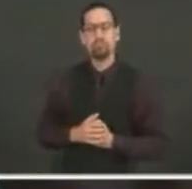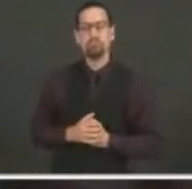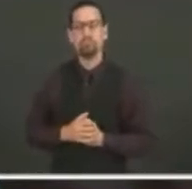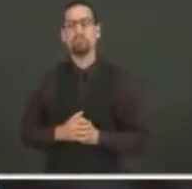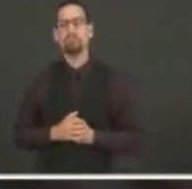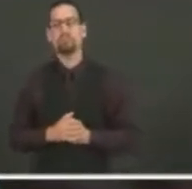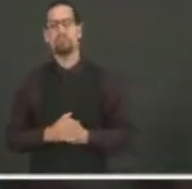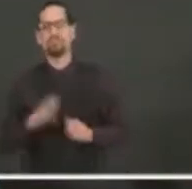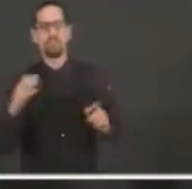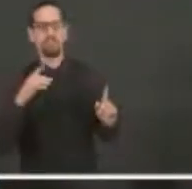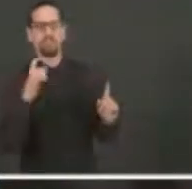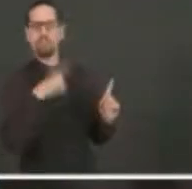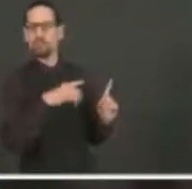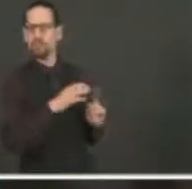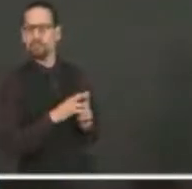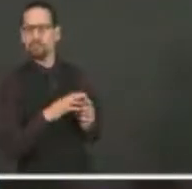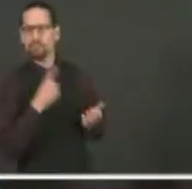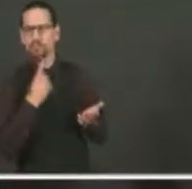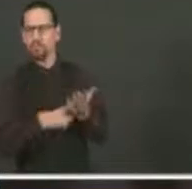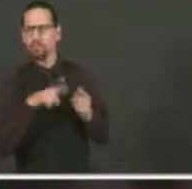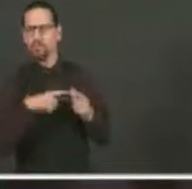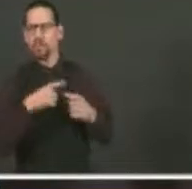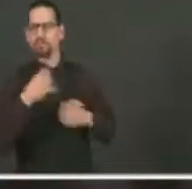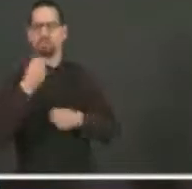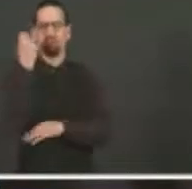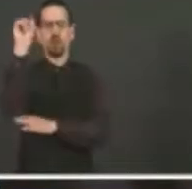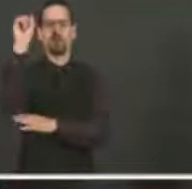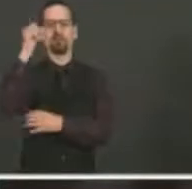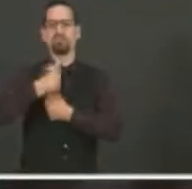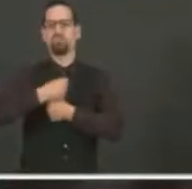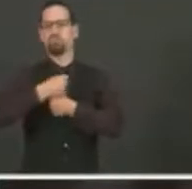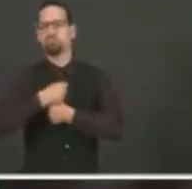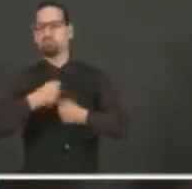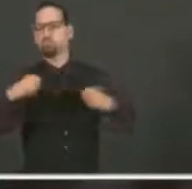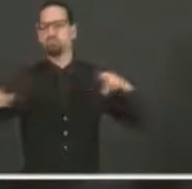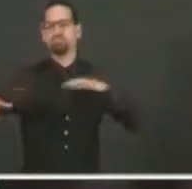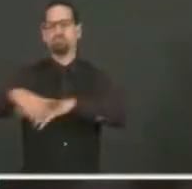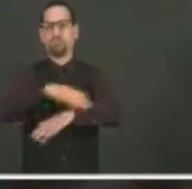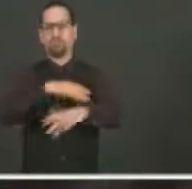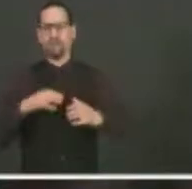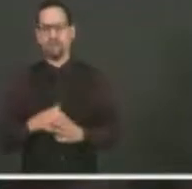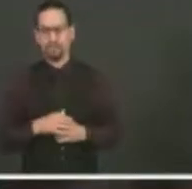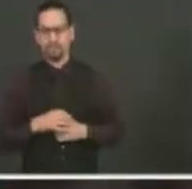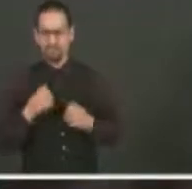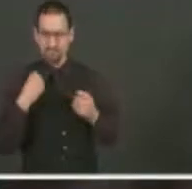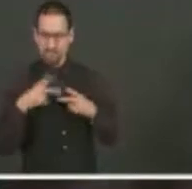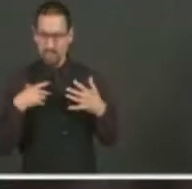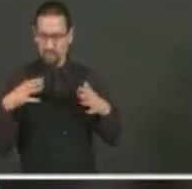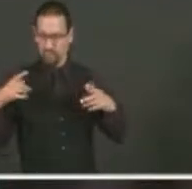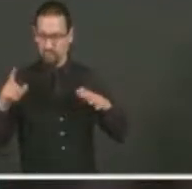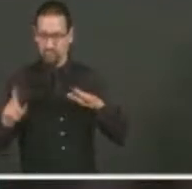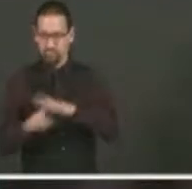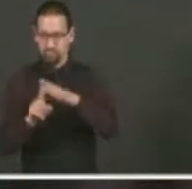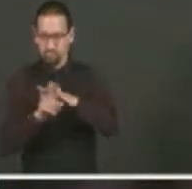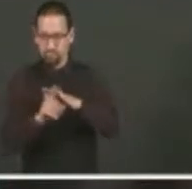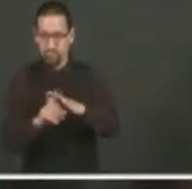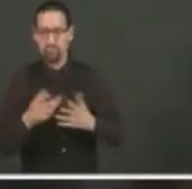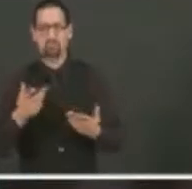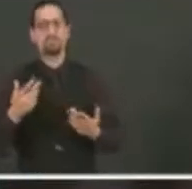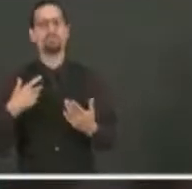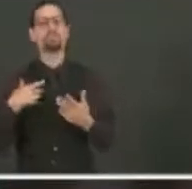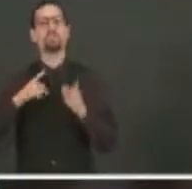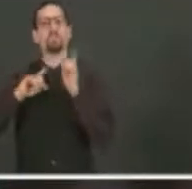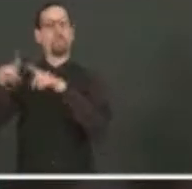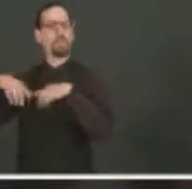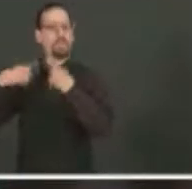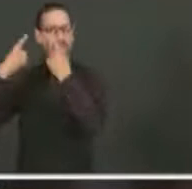the protests, I'm one of probably many people who got a COVID test because of being at the protest. Have you looked at the